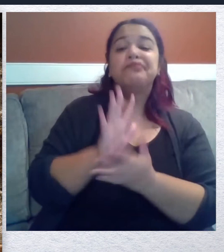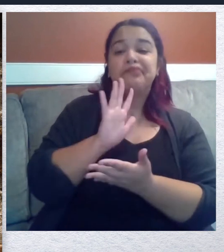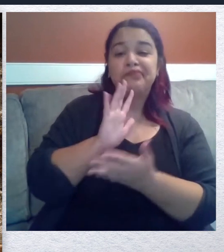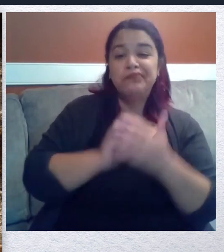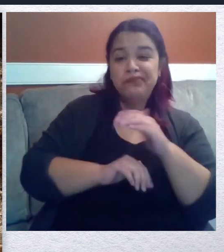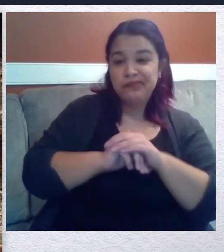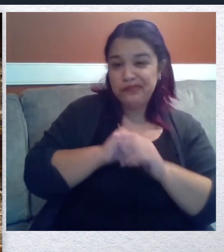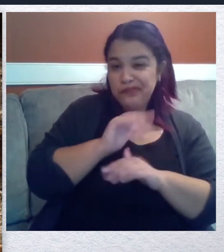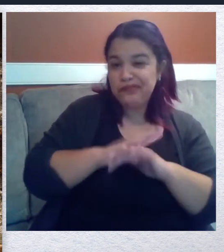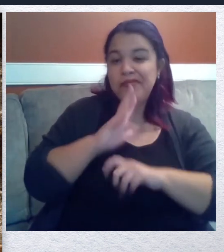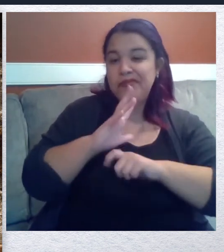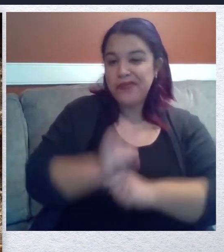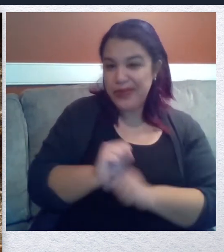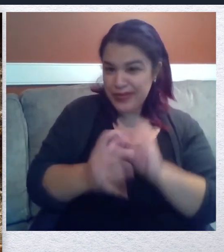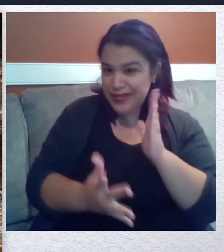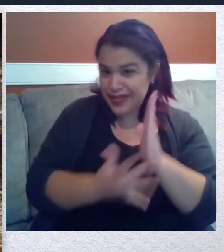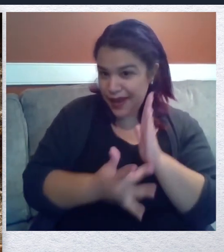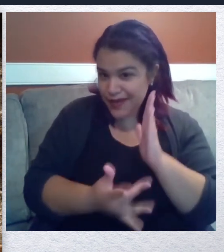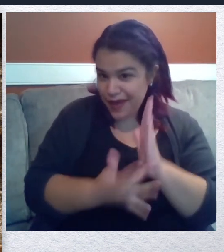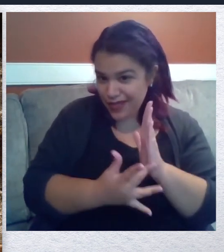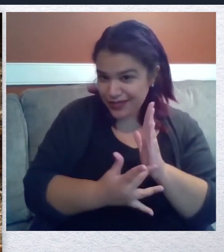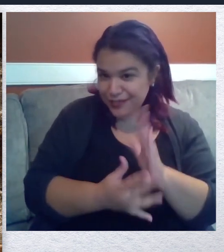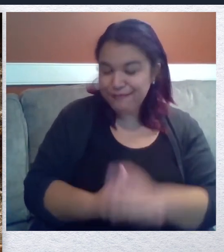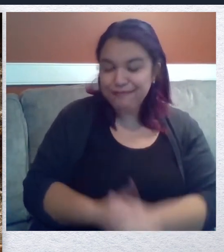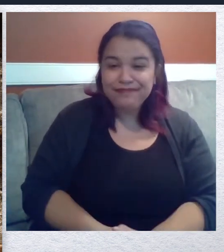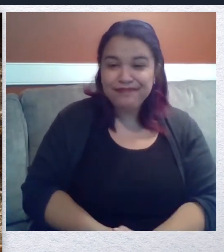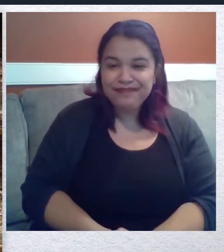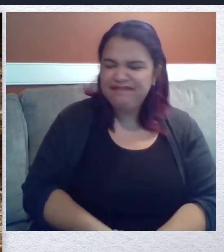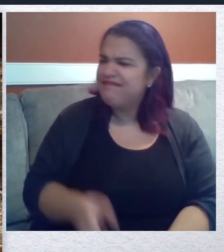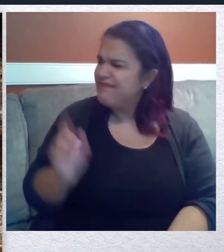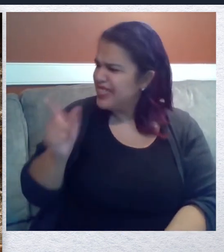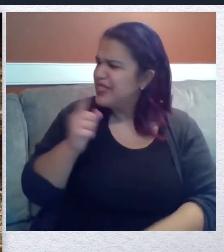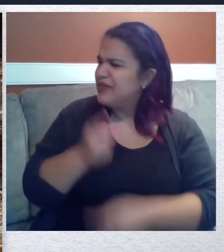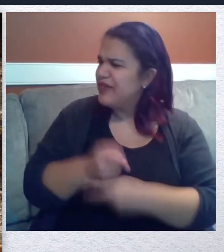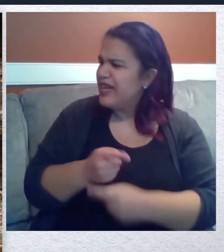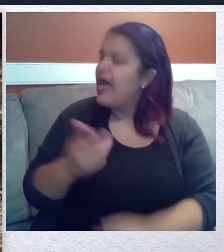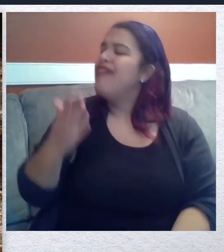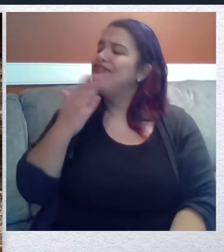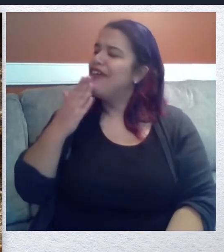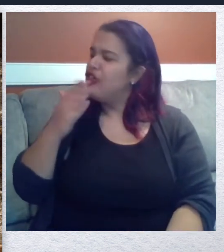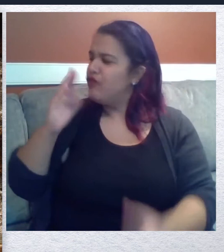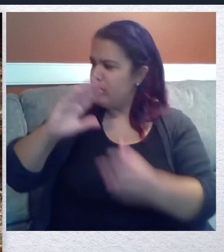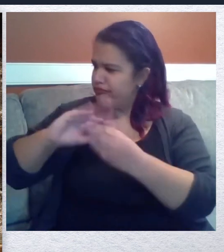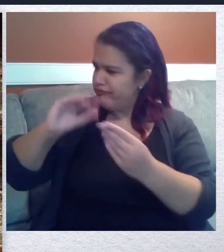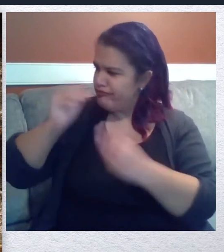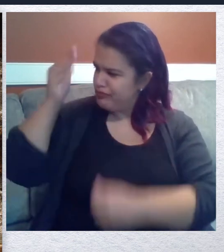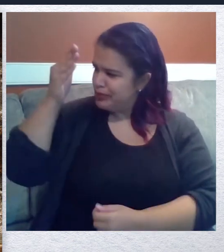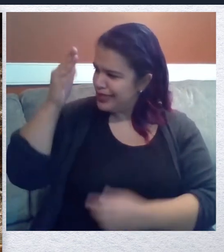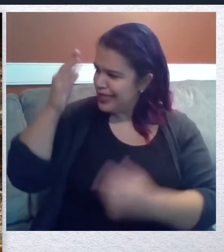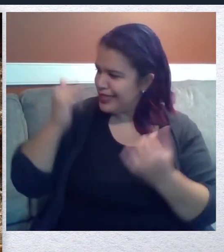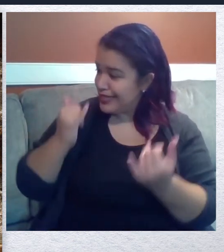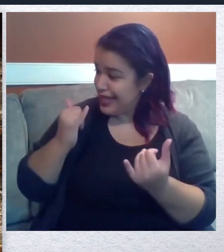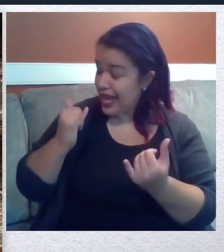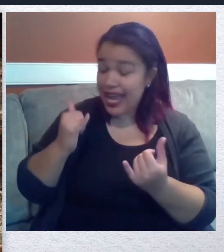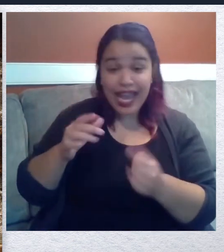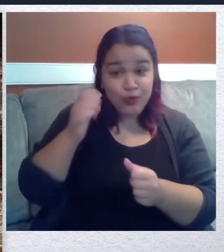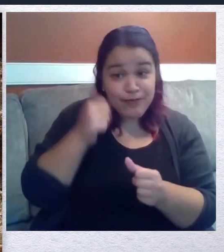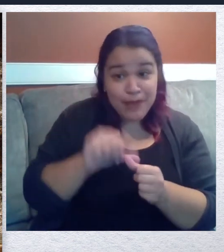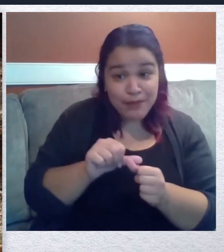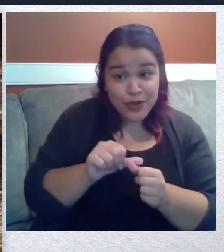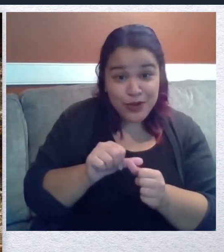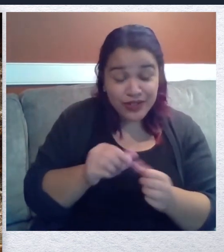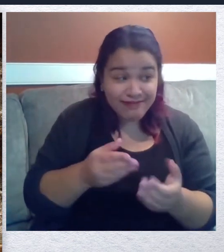That's right, Dennis. And thank you for presenting today as well. I want to remind everyone to review the resource